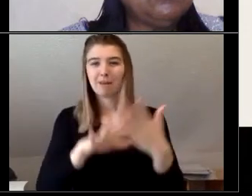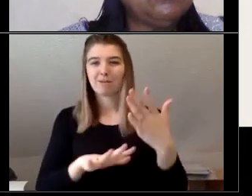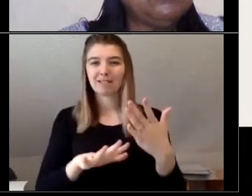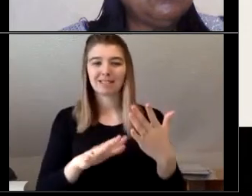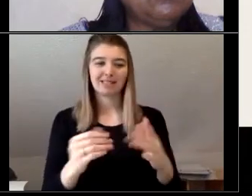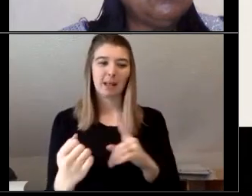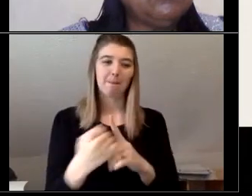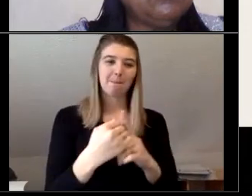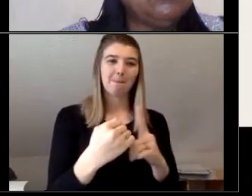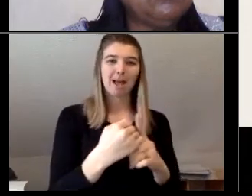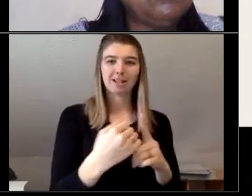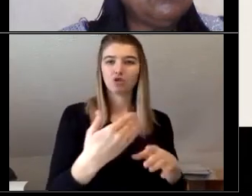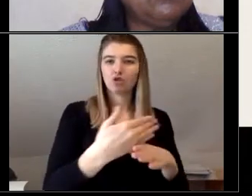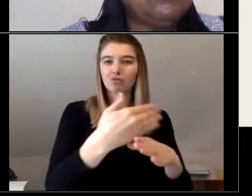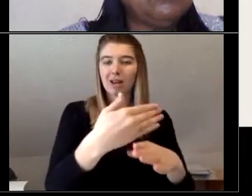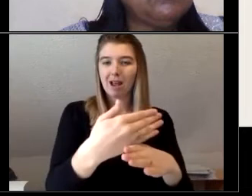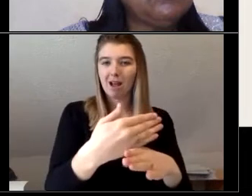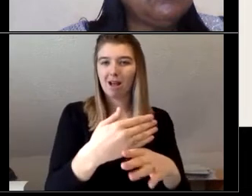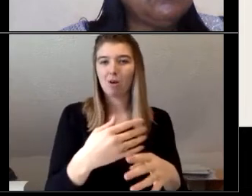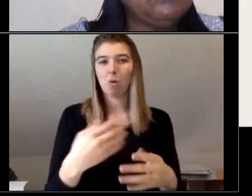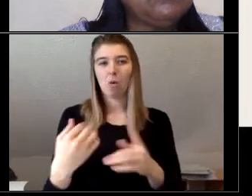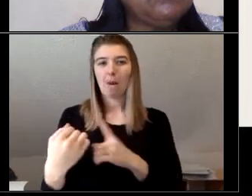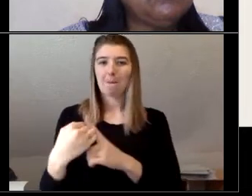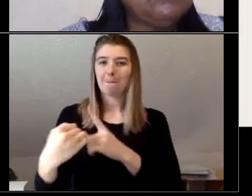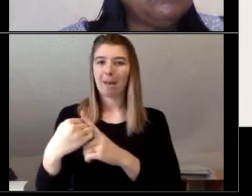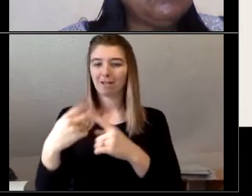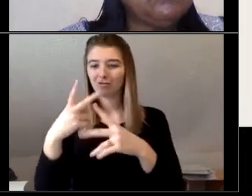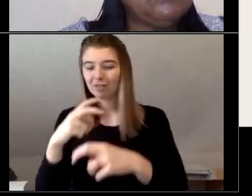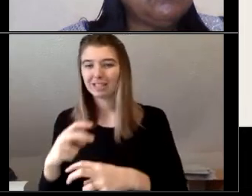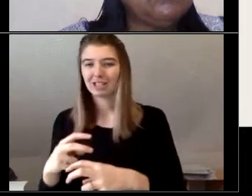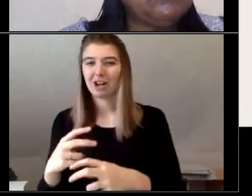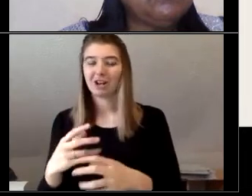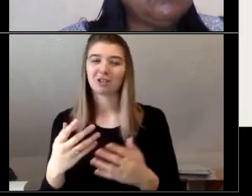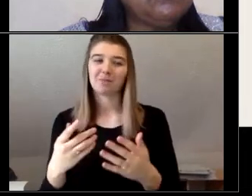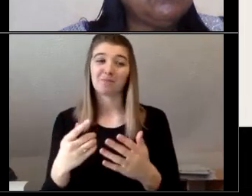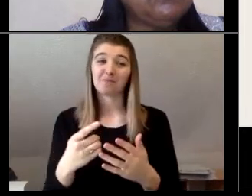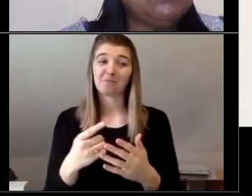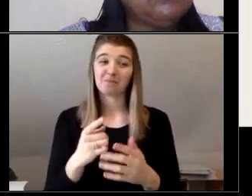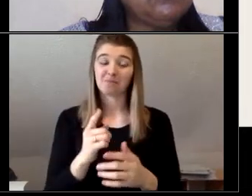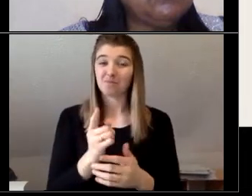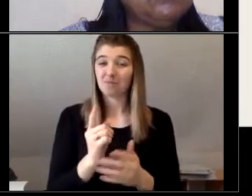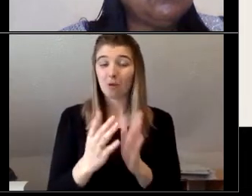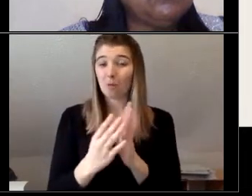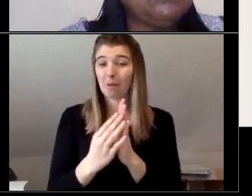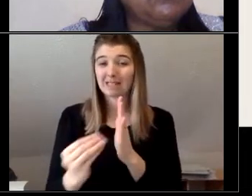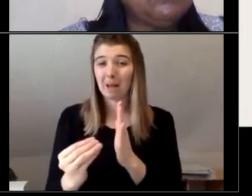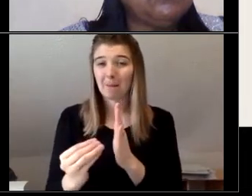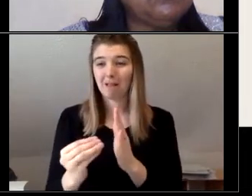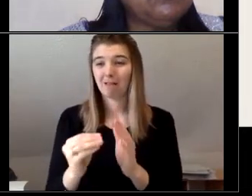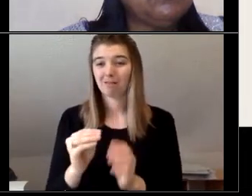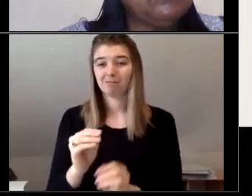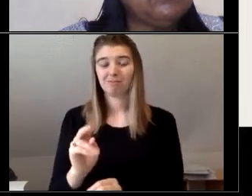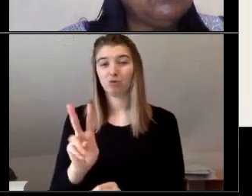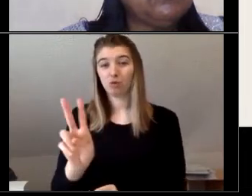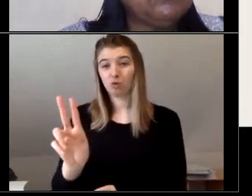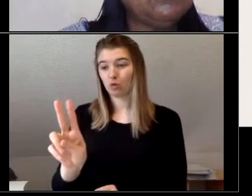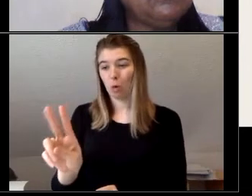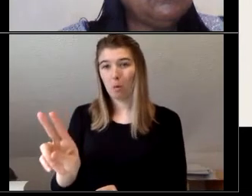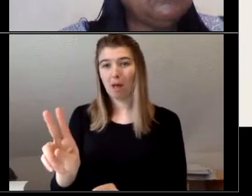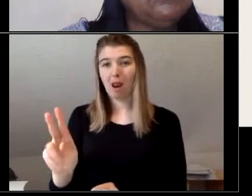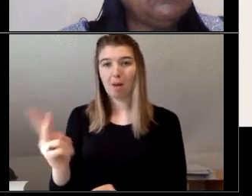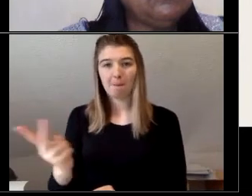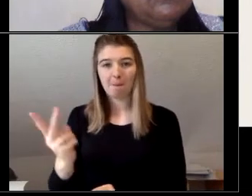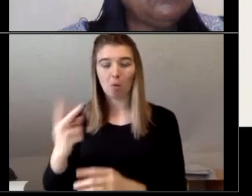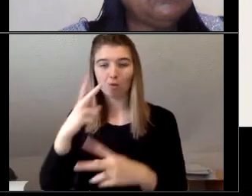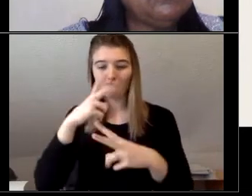just on, in this case, you're talking about two researchers. So, impact isn't about the number of publications and really the